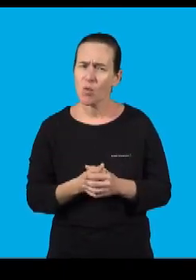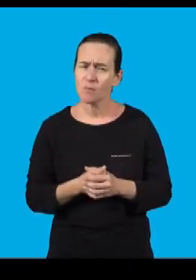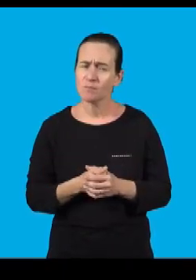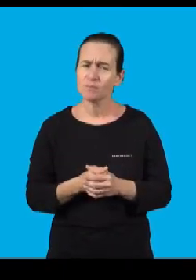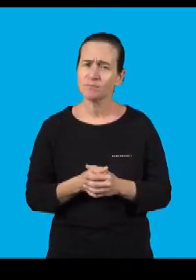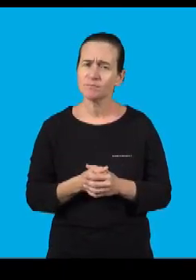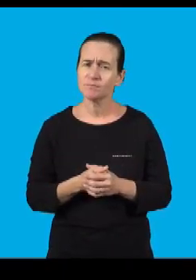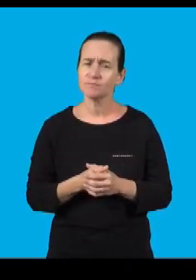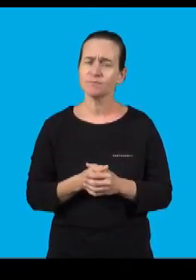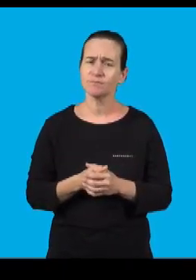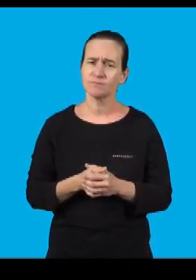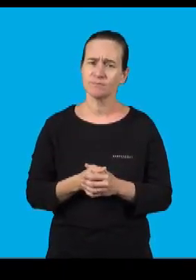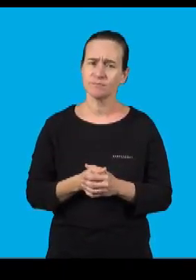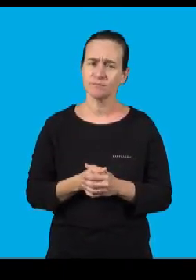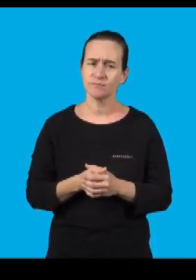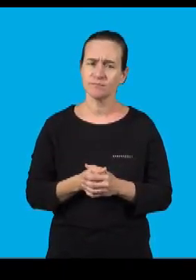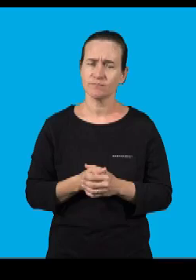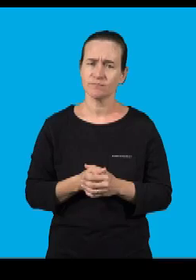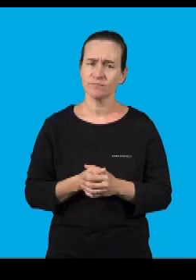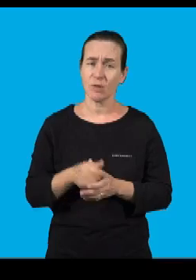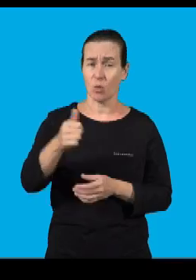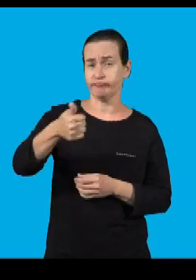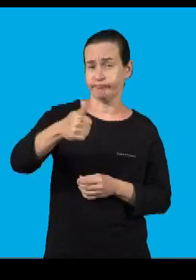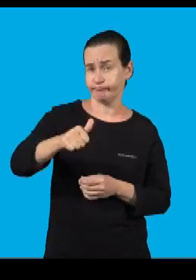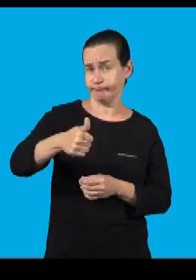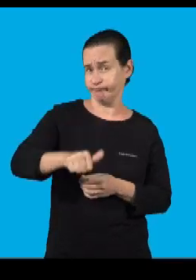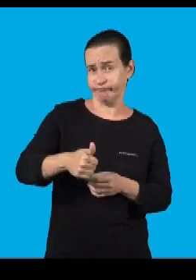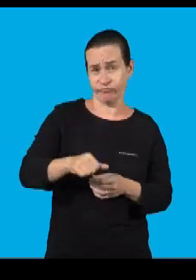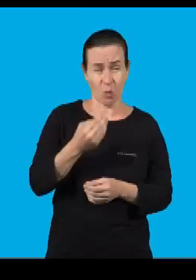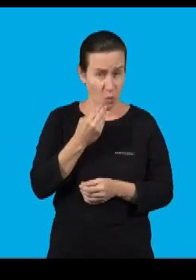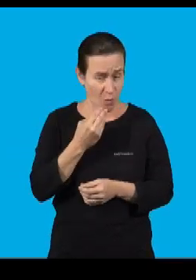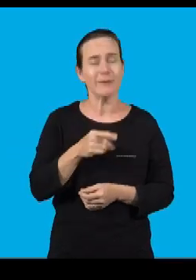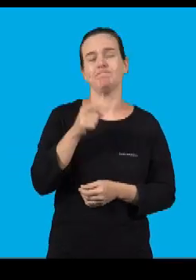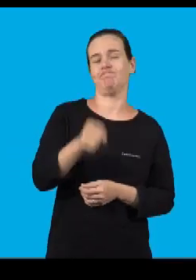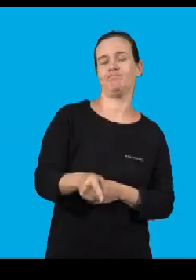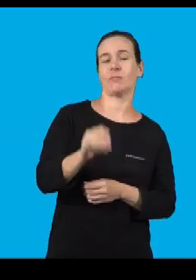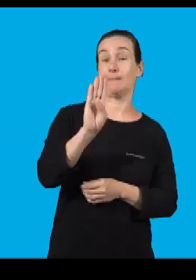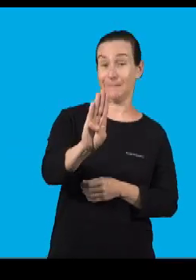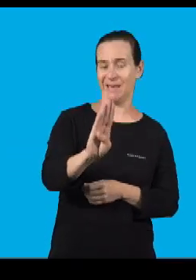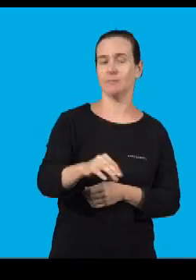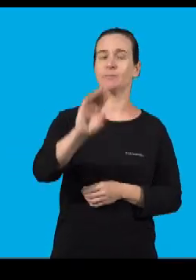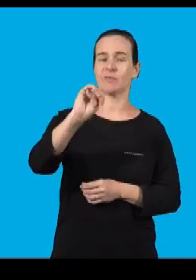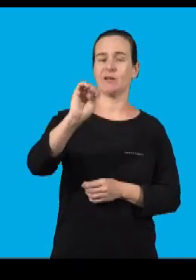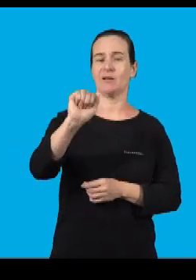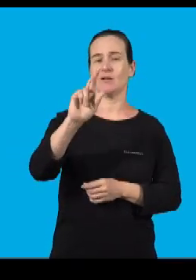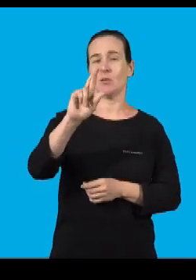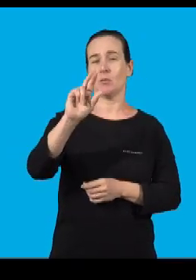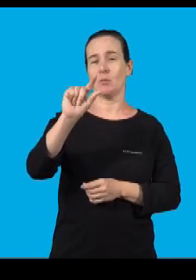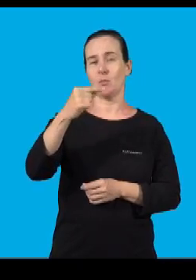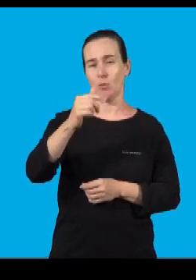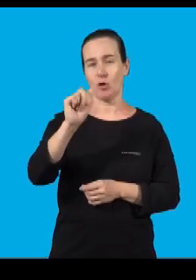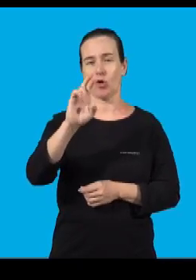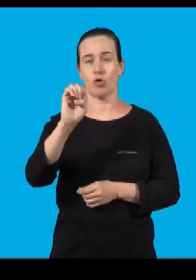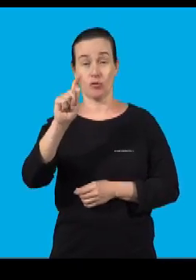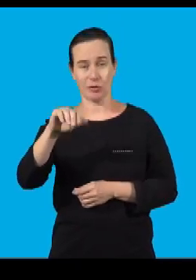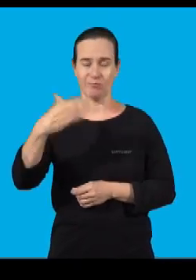referring to? All right, who is this reference in this case? In this case, it's referring to Margaret